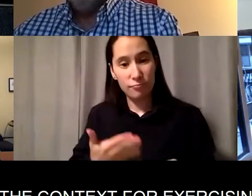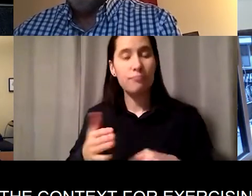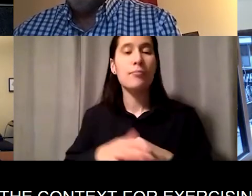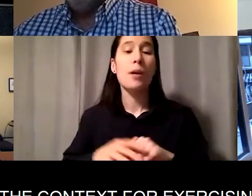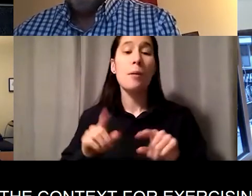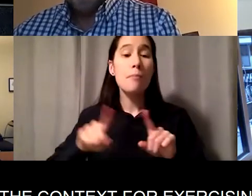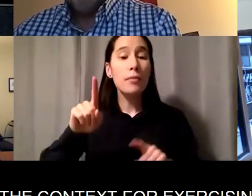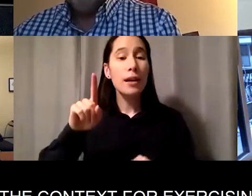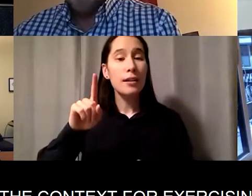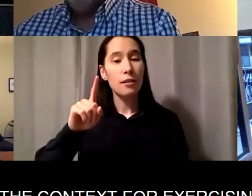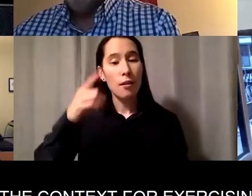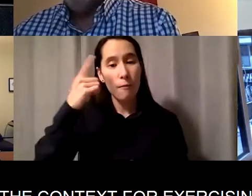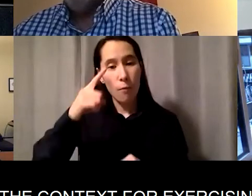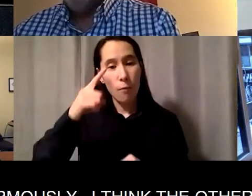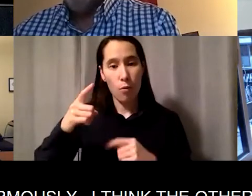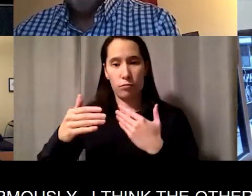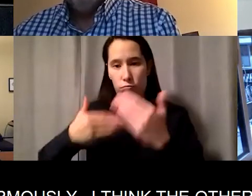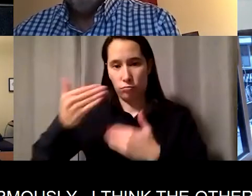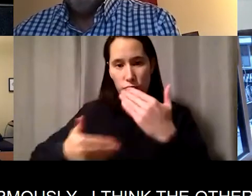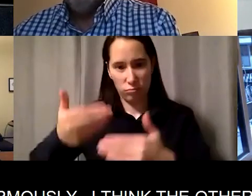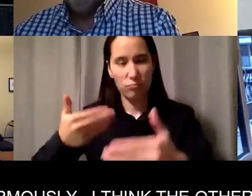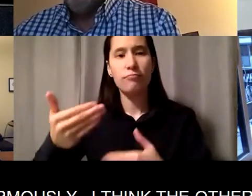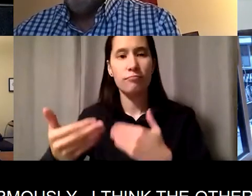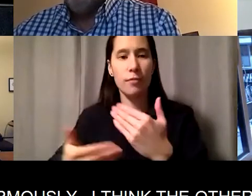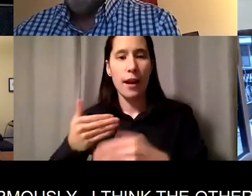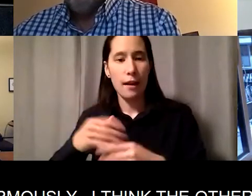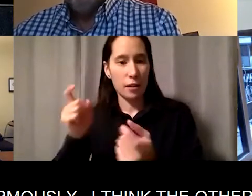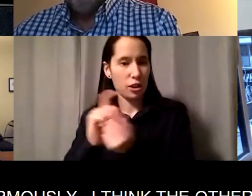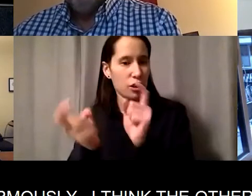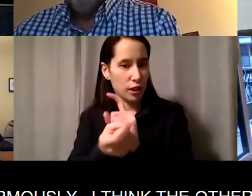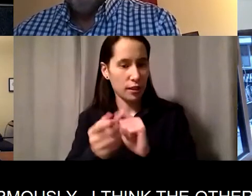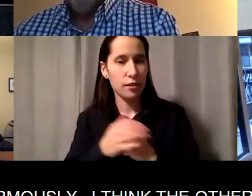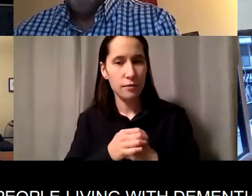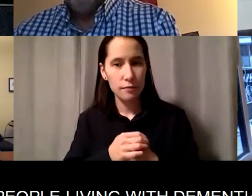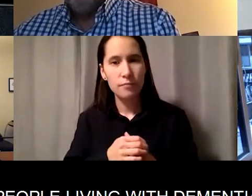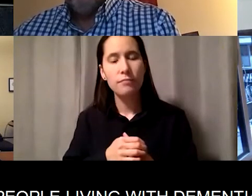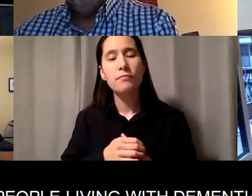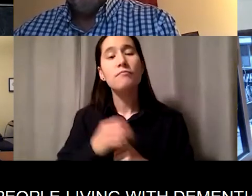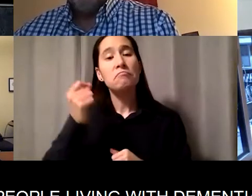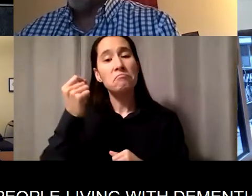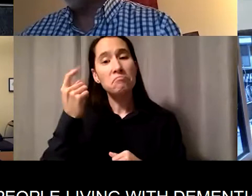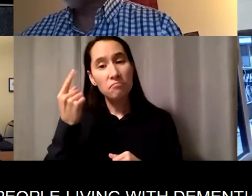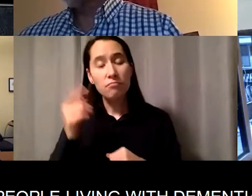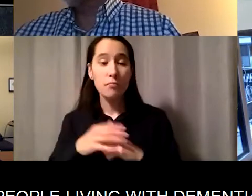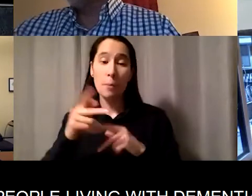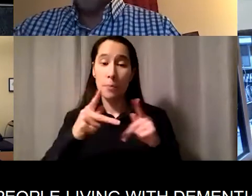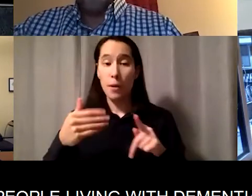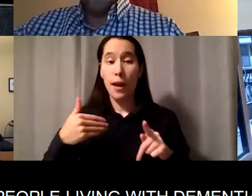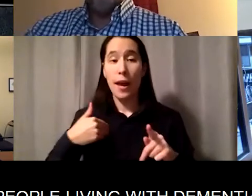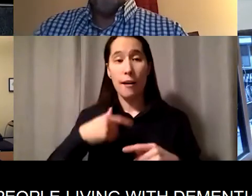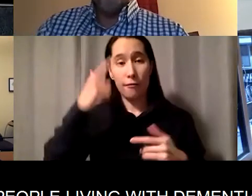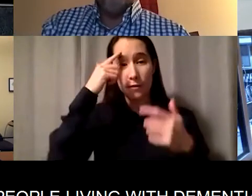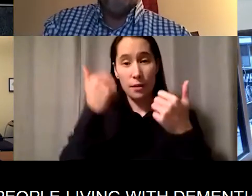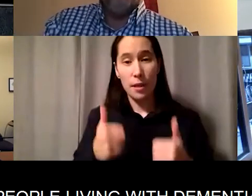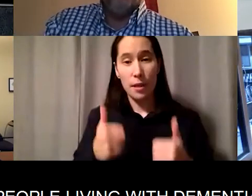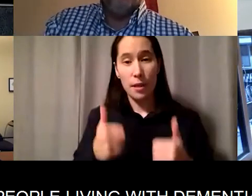for exercising them has changed enormously. I think the other piece to that story is that people living with dementia are people